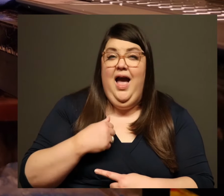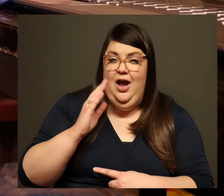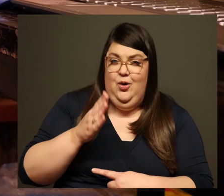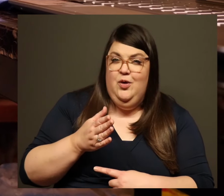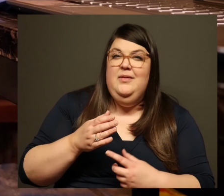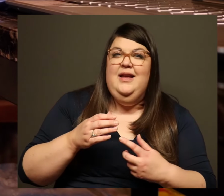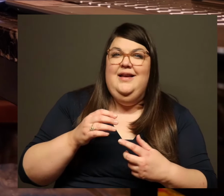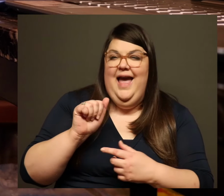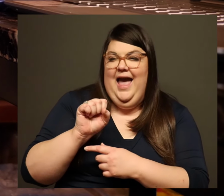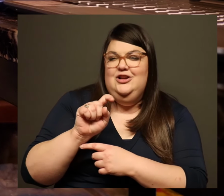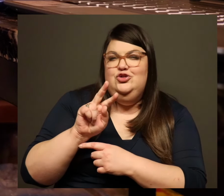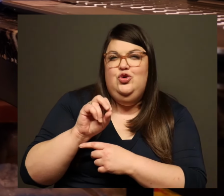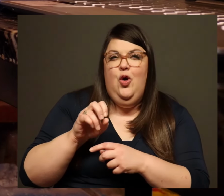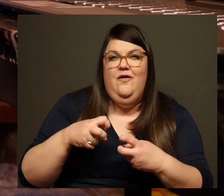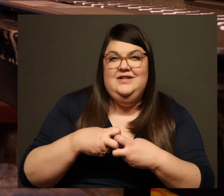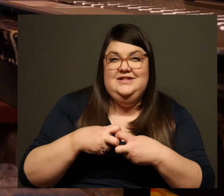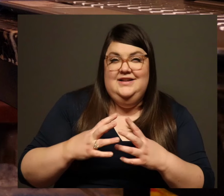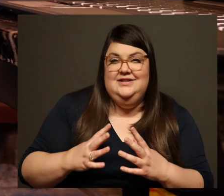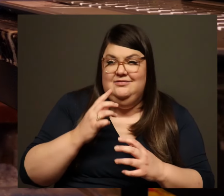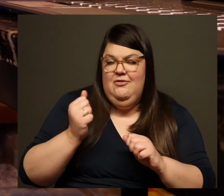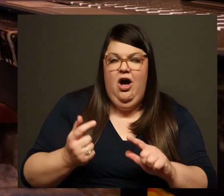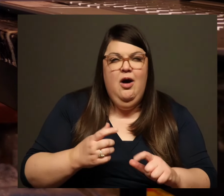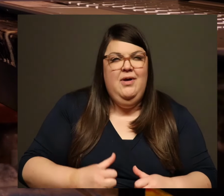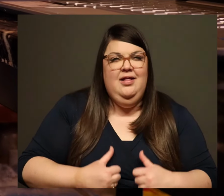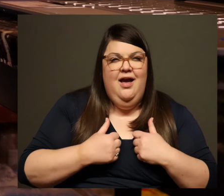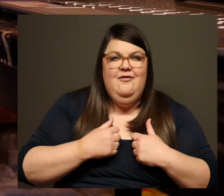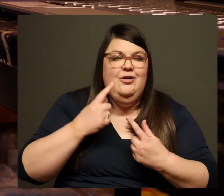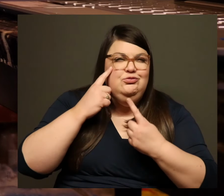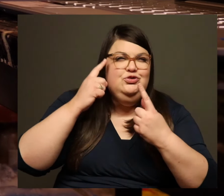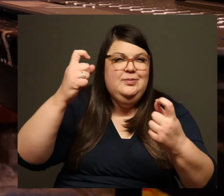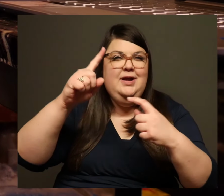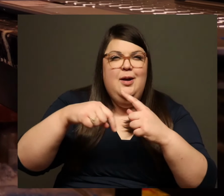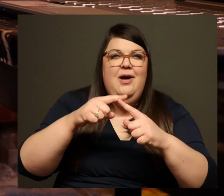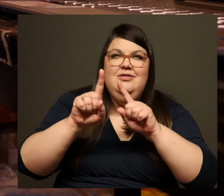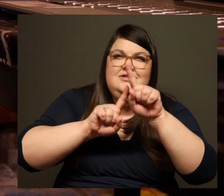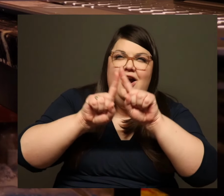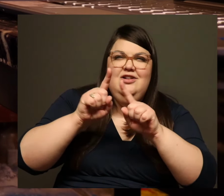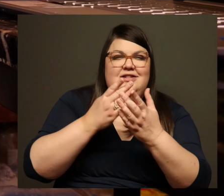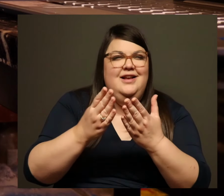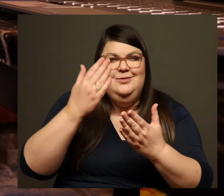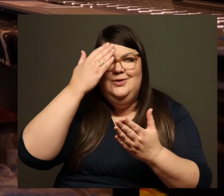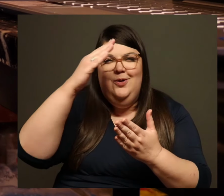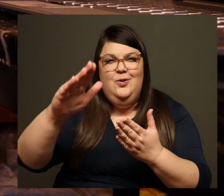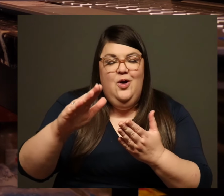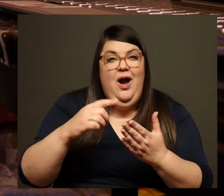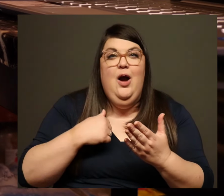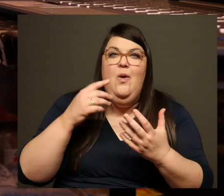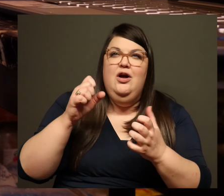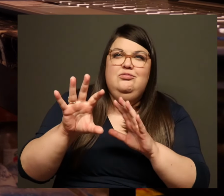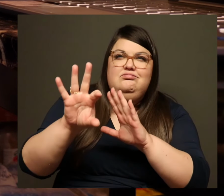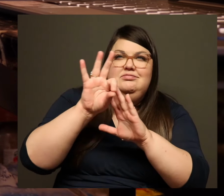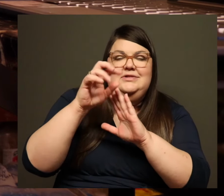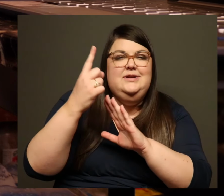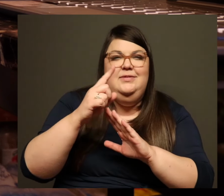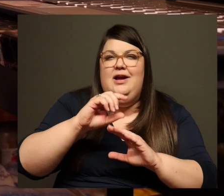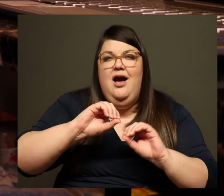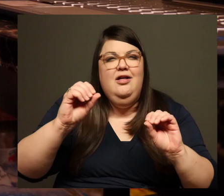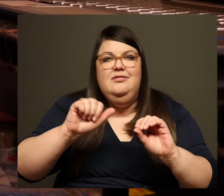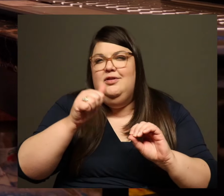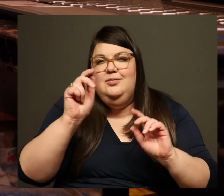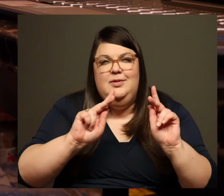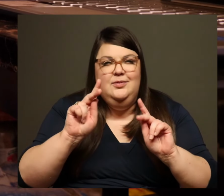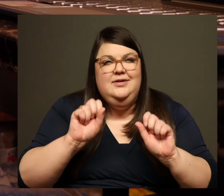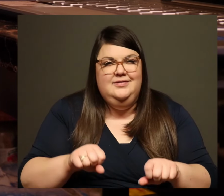an astrophysicist because all my life I've been dreaming about the stars and about the unknown. I want to discover something that no one else would.